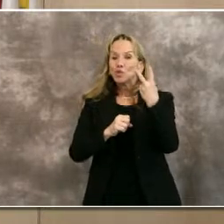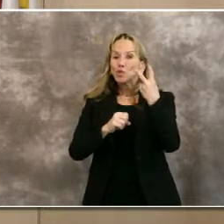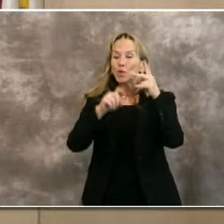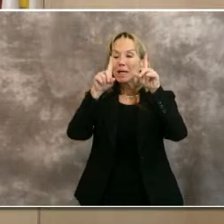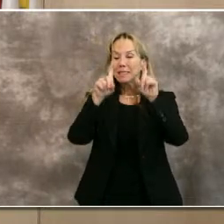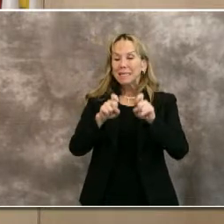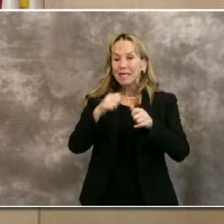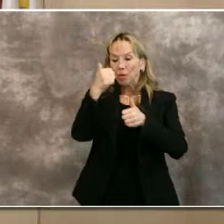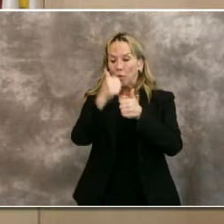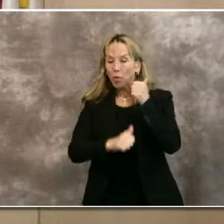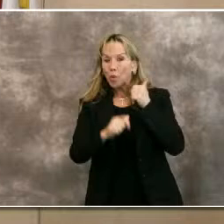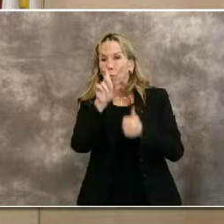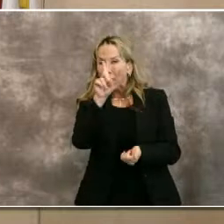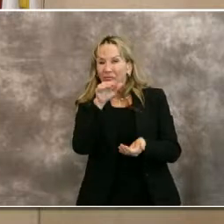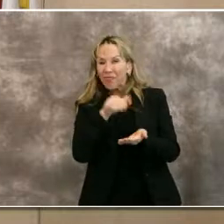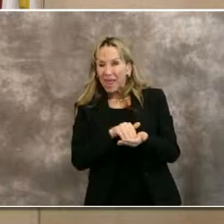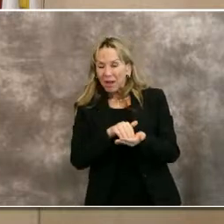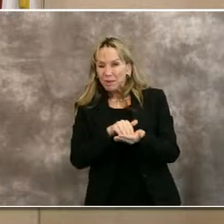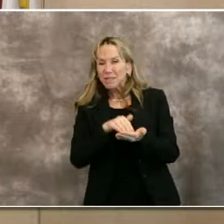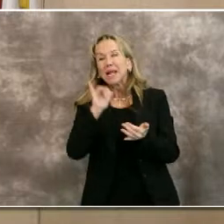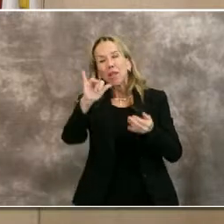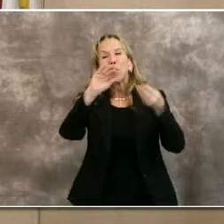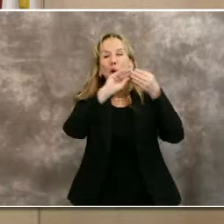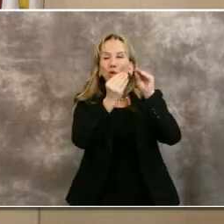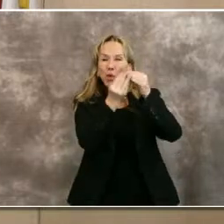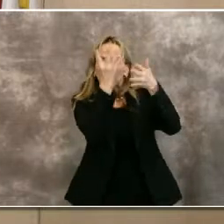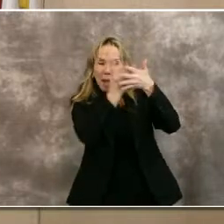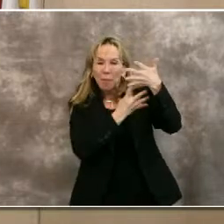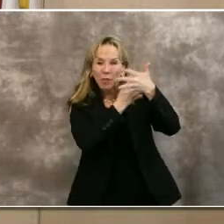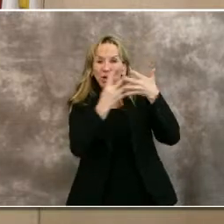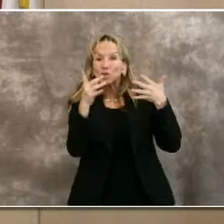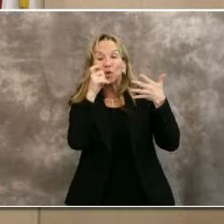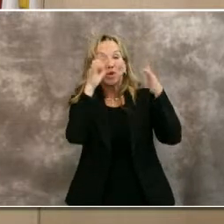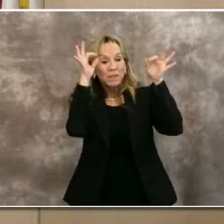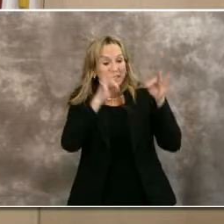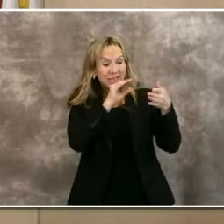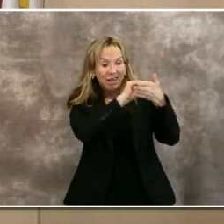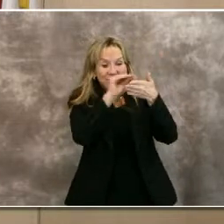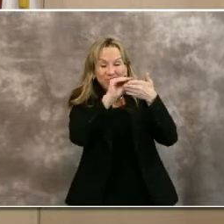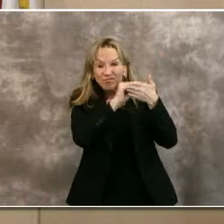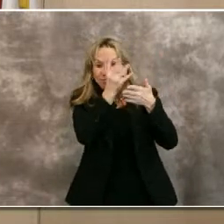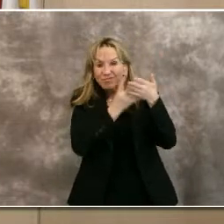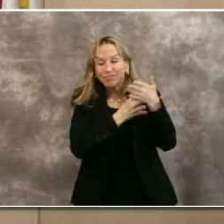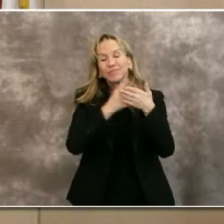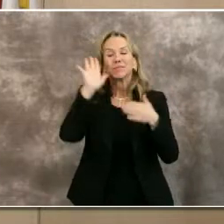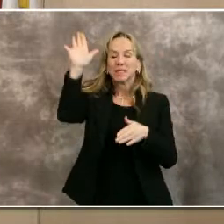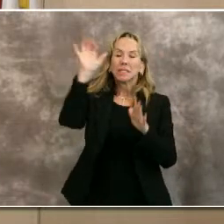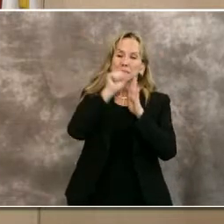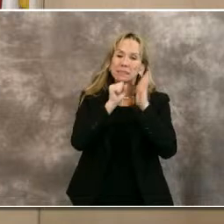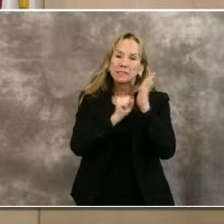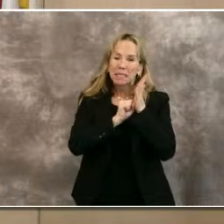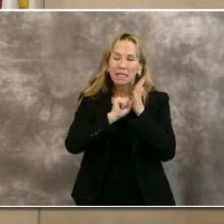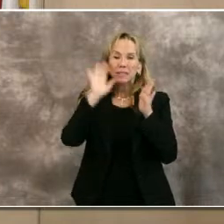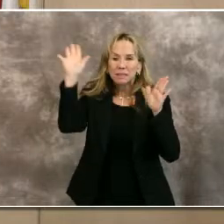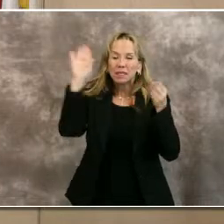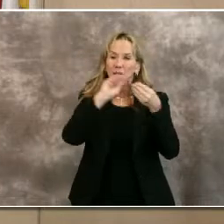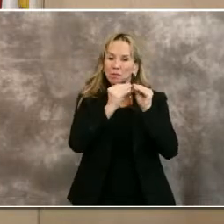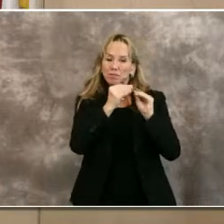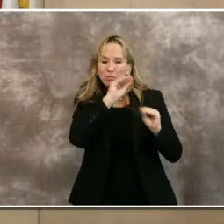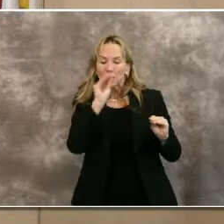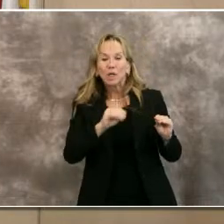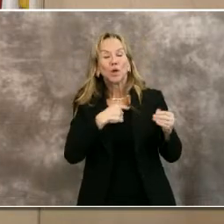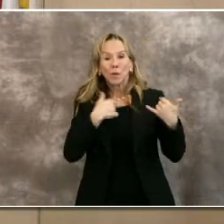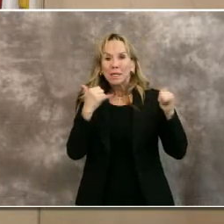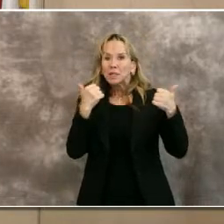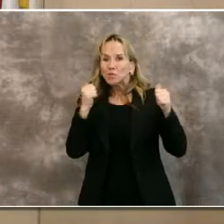are both metrics that have been prescribed by the state. So we are still trying to approach